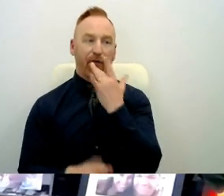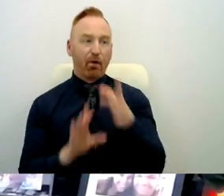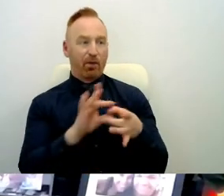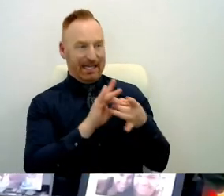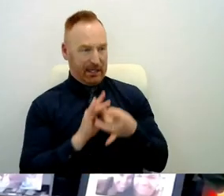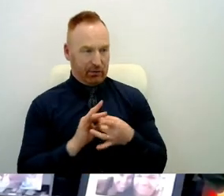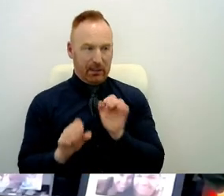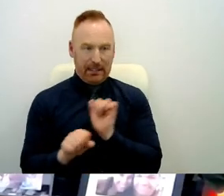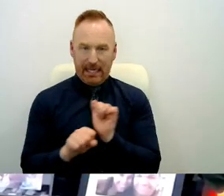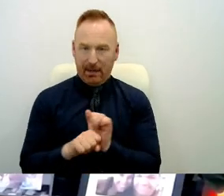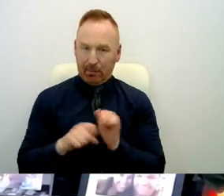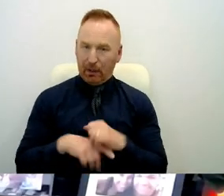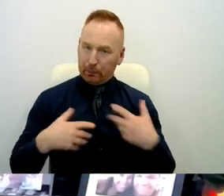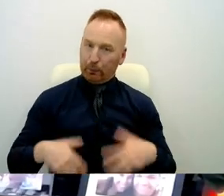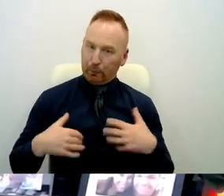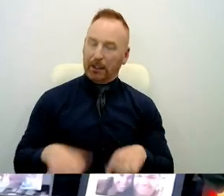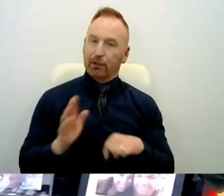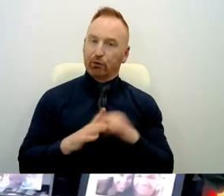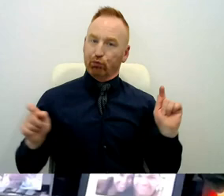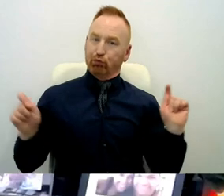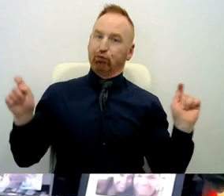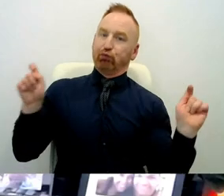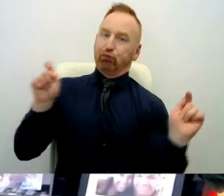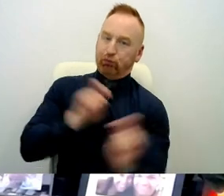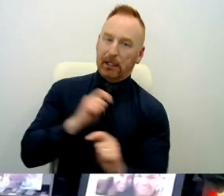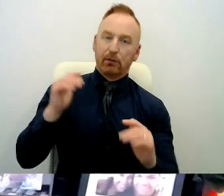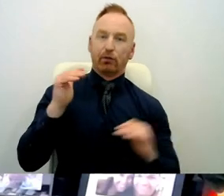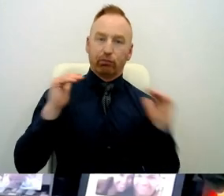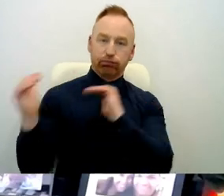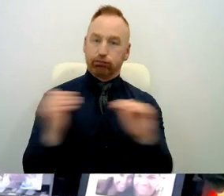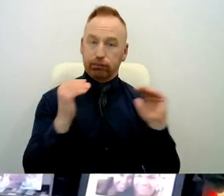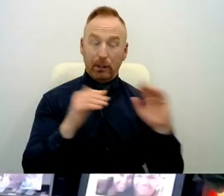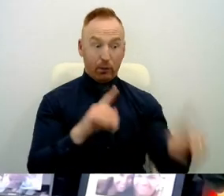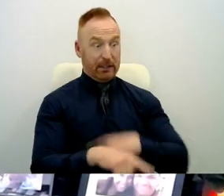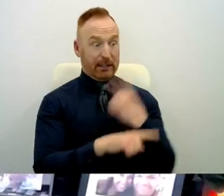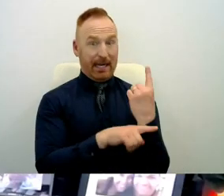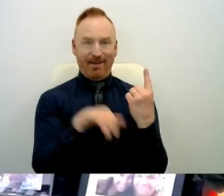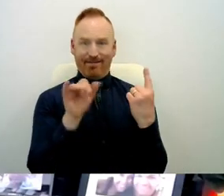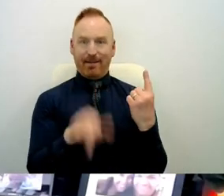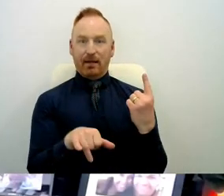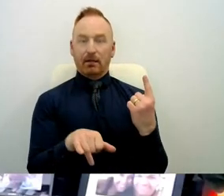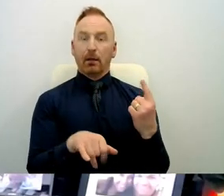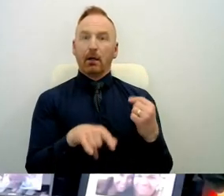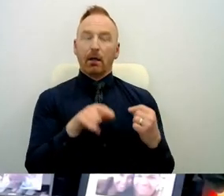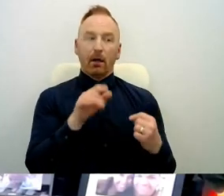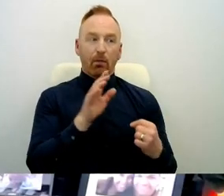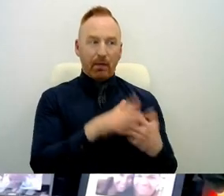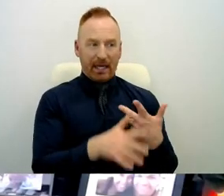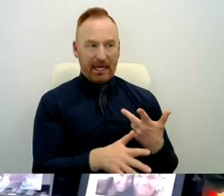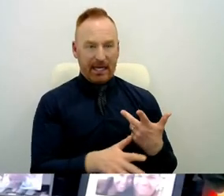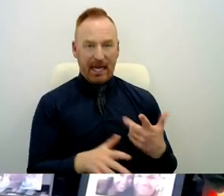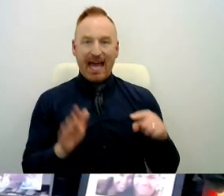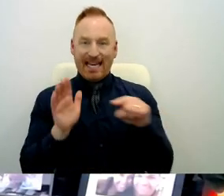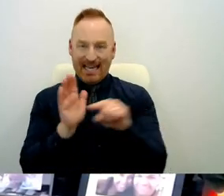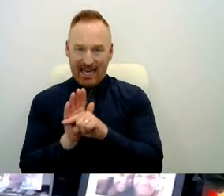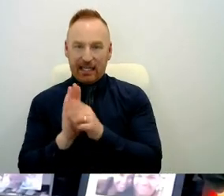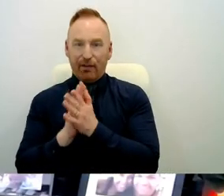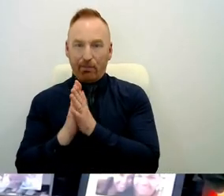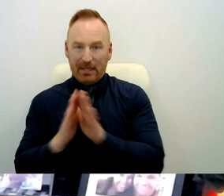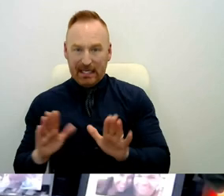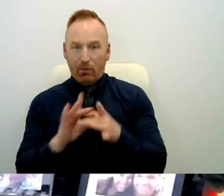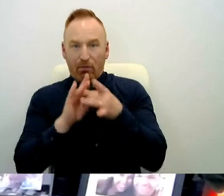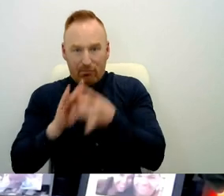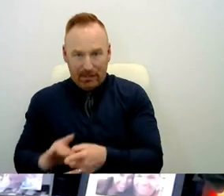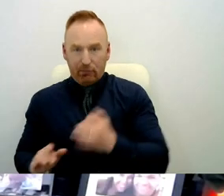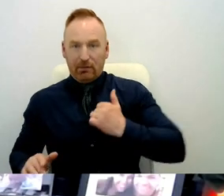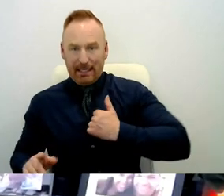preferable to the labor pains required to birth justice. And today, that's what we're living with. We're living with the effects of a negative peace in